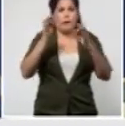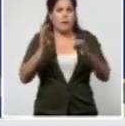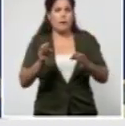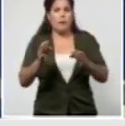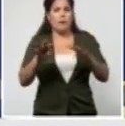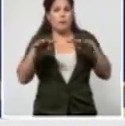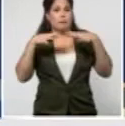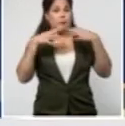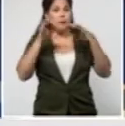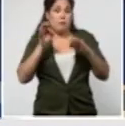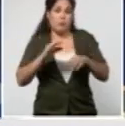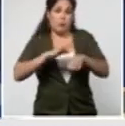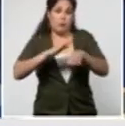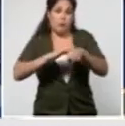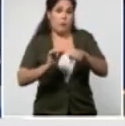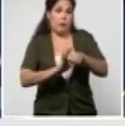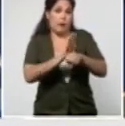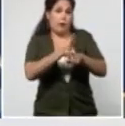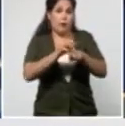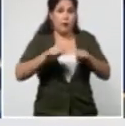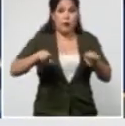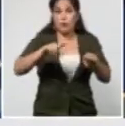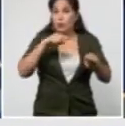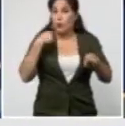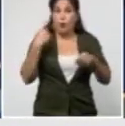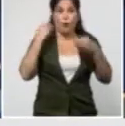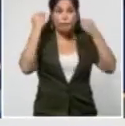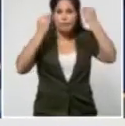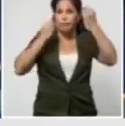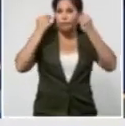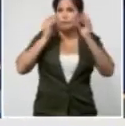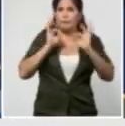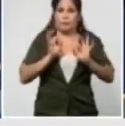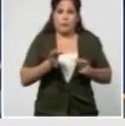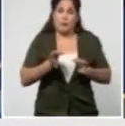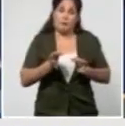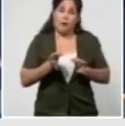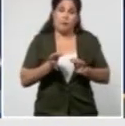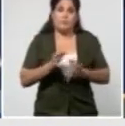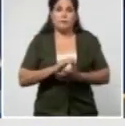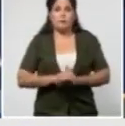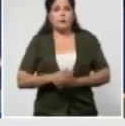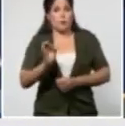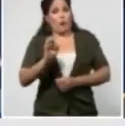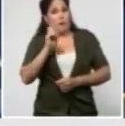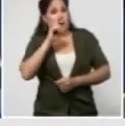about this pandemic that seems to have no end.